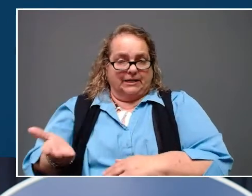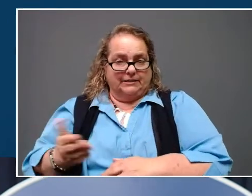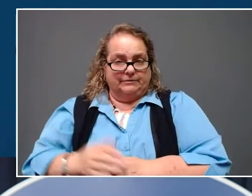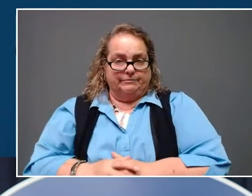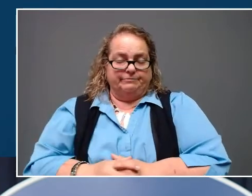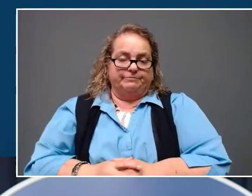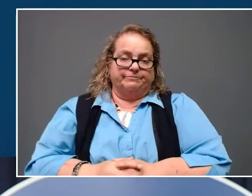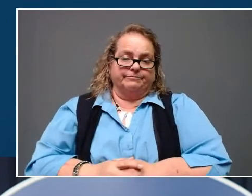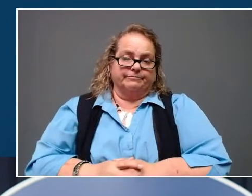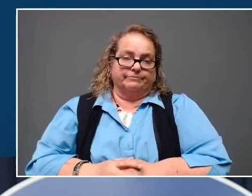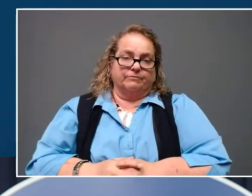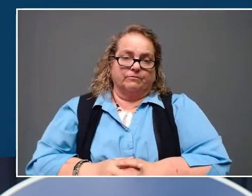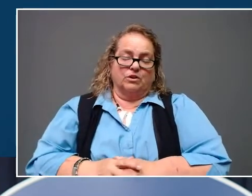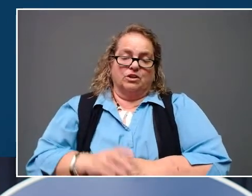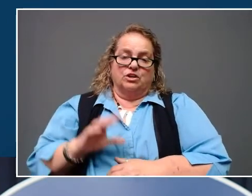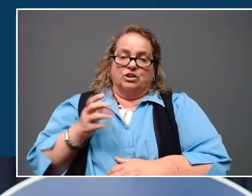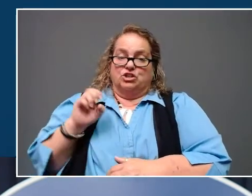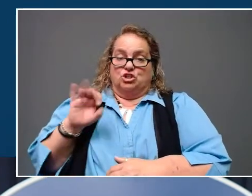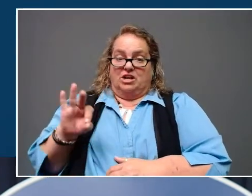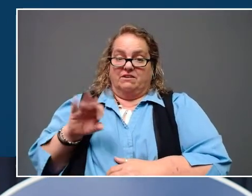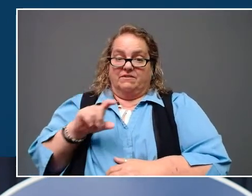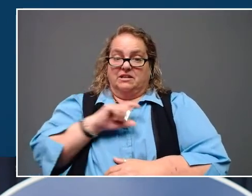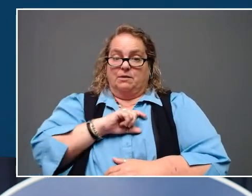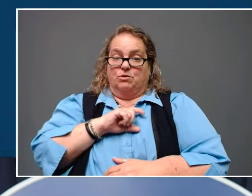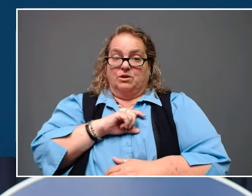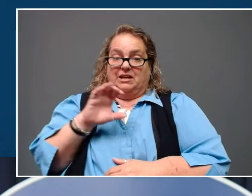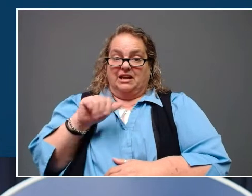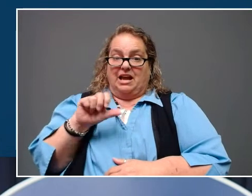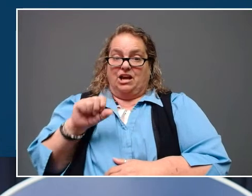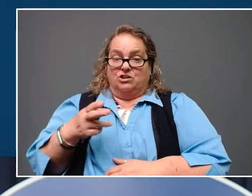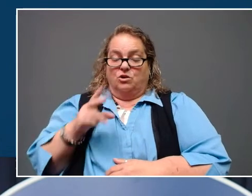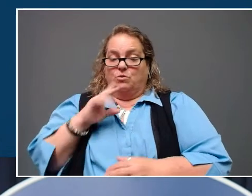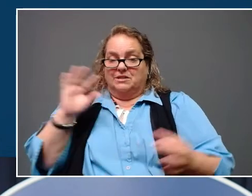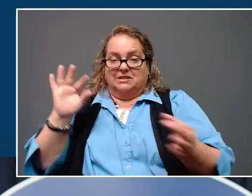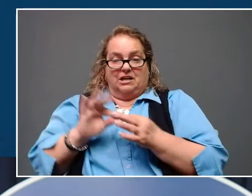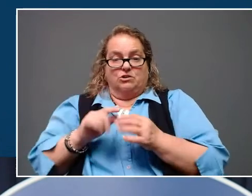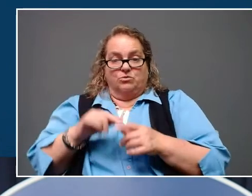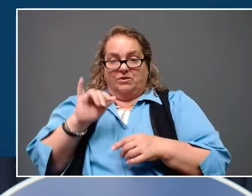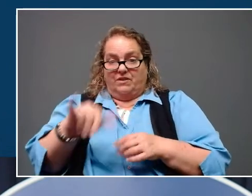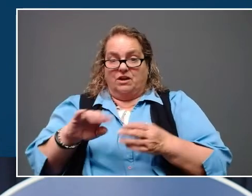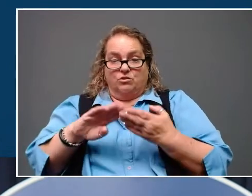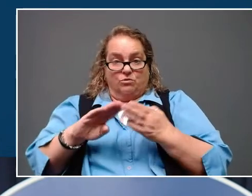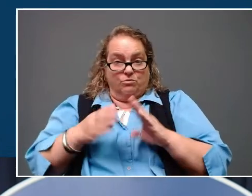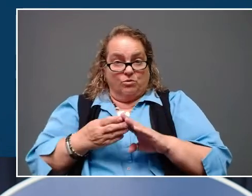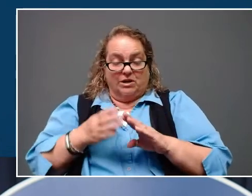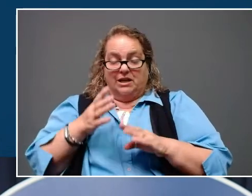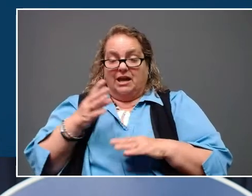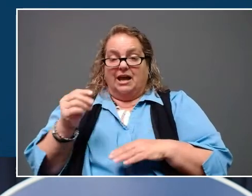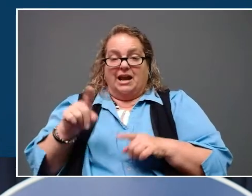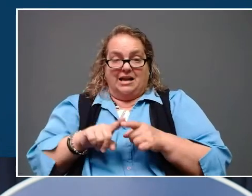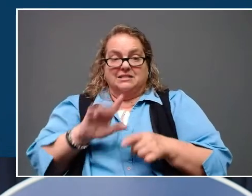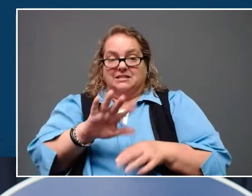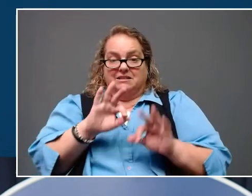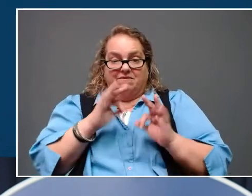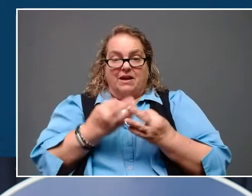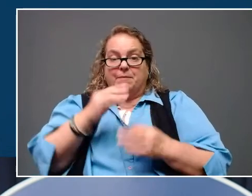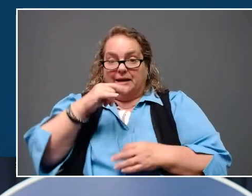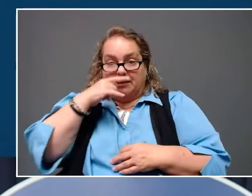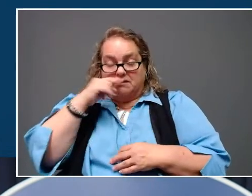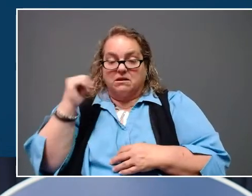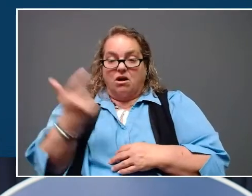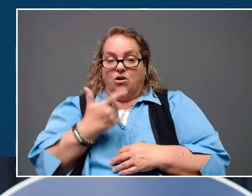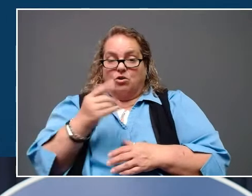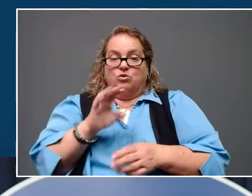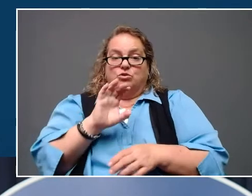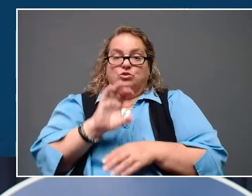Chief Deputy Cash was connected in that community, as are his family and his kids. They go to church with some very